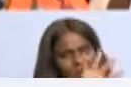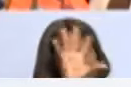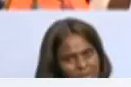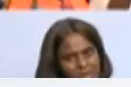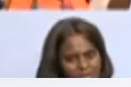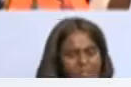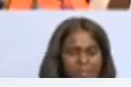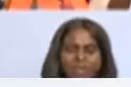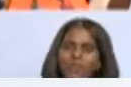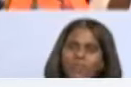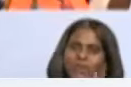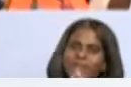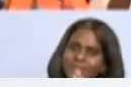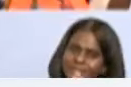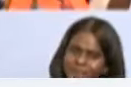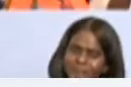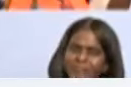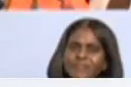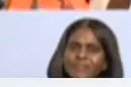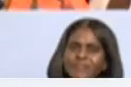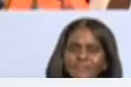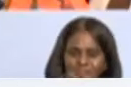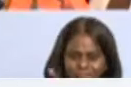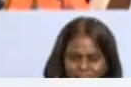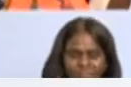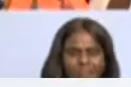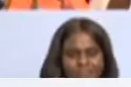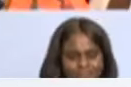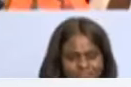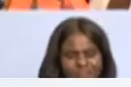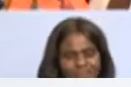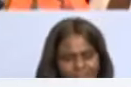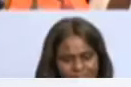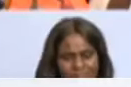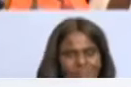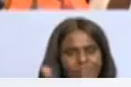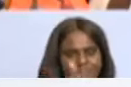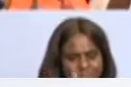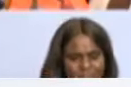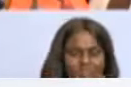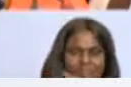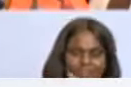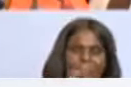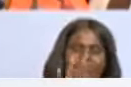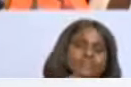bring the skills required to make this country achieve its aspirations.